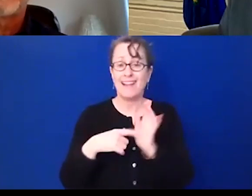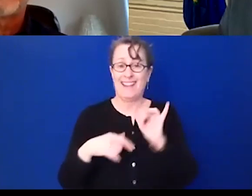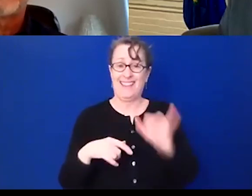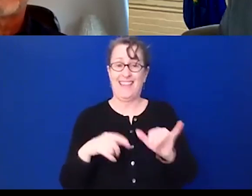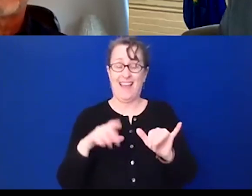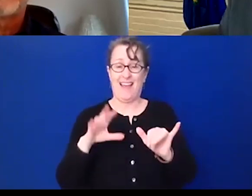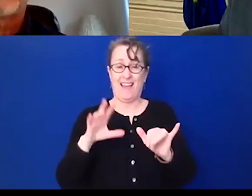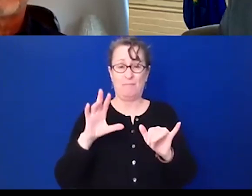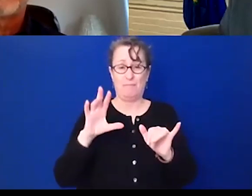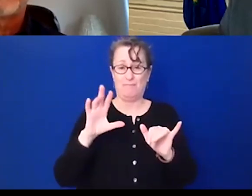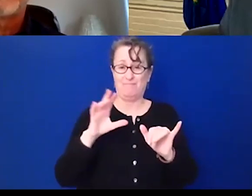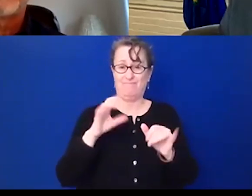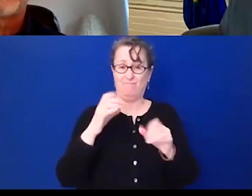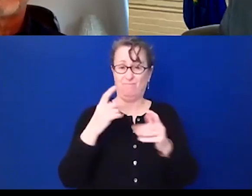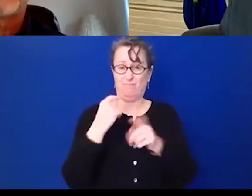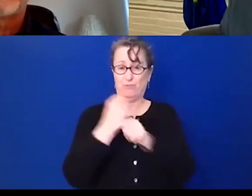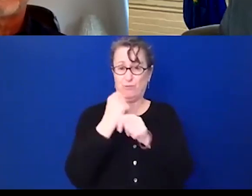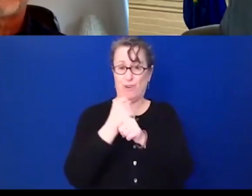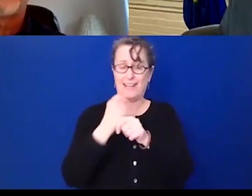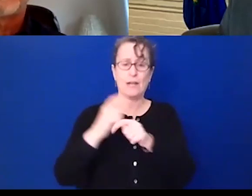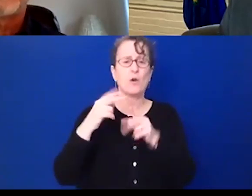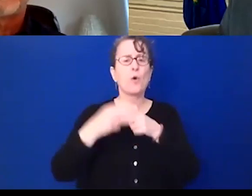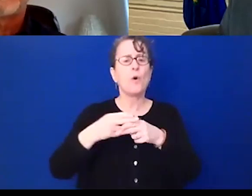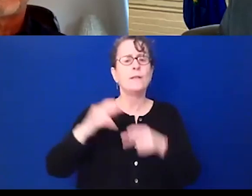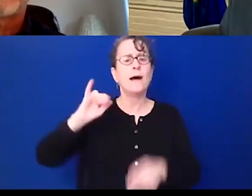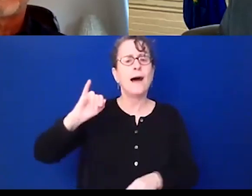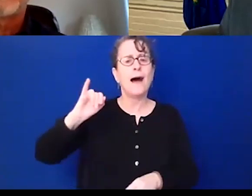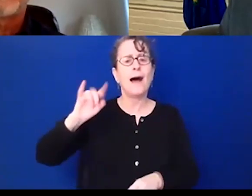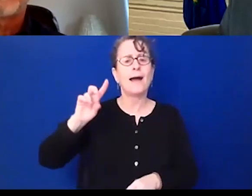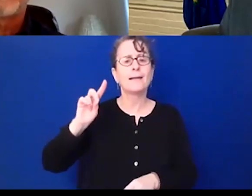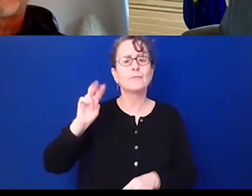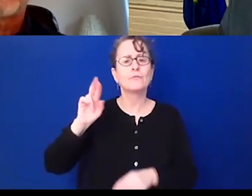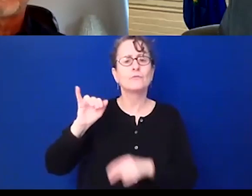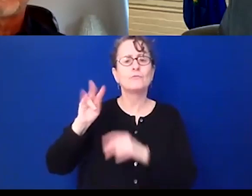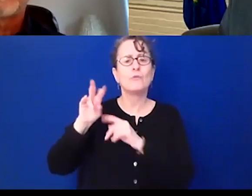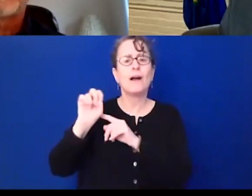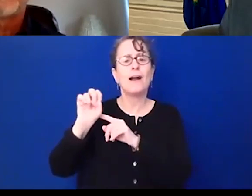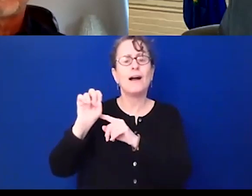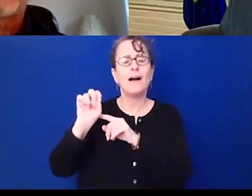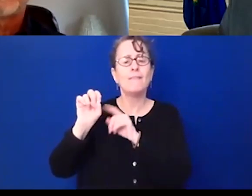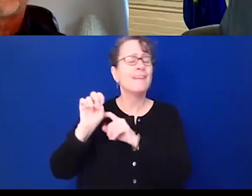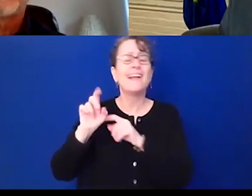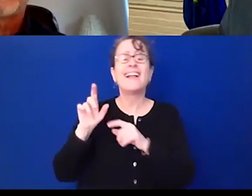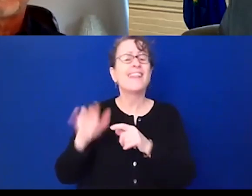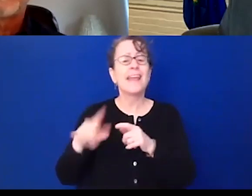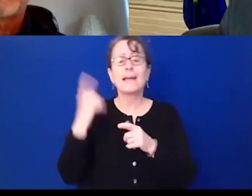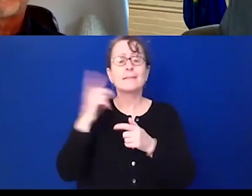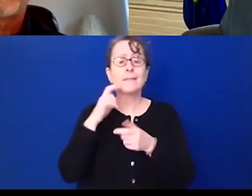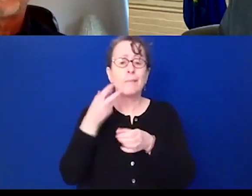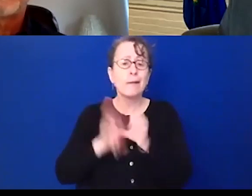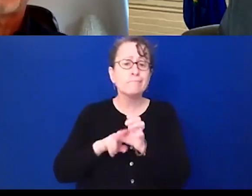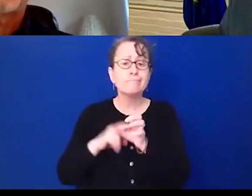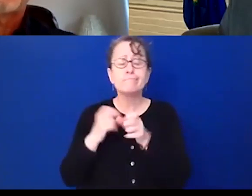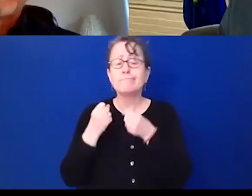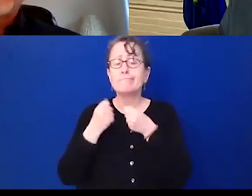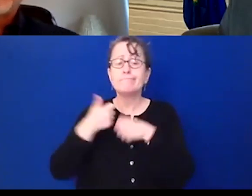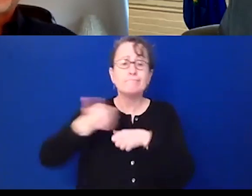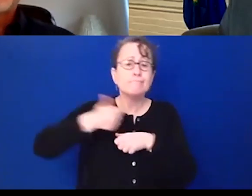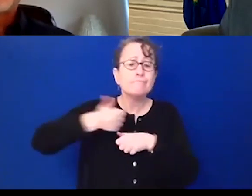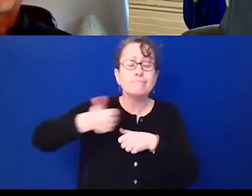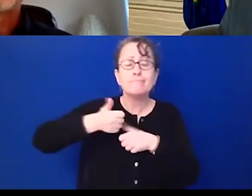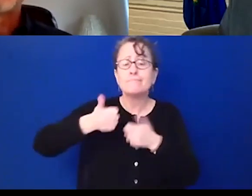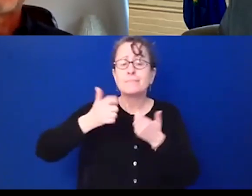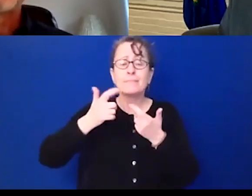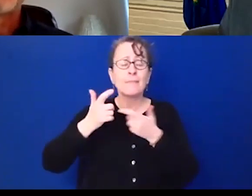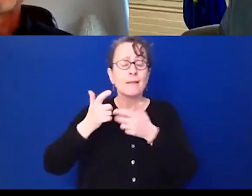primarily used for commuting back and forth and traveling from project to project. It doesn't need to be a